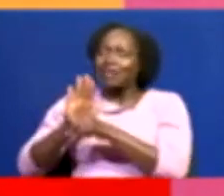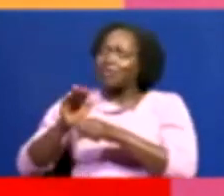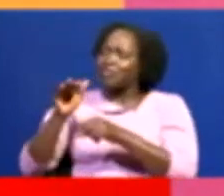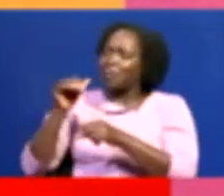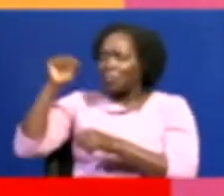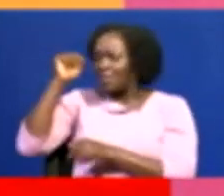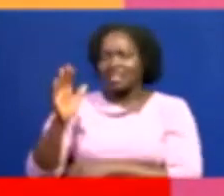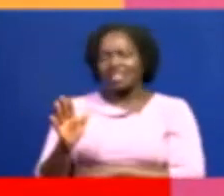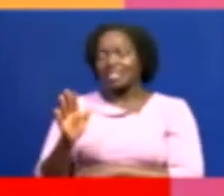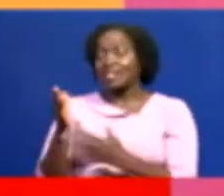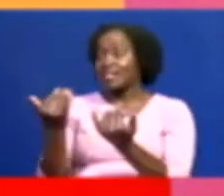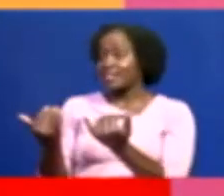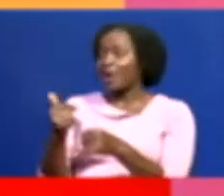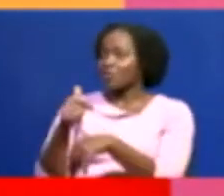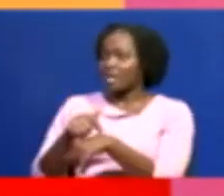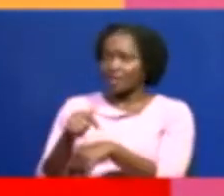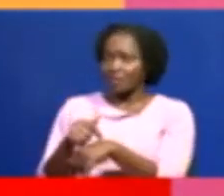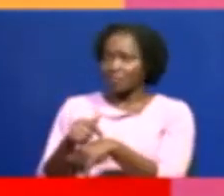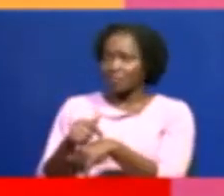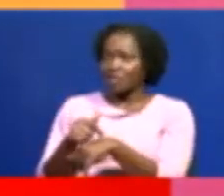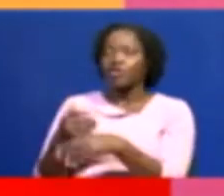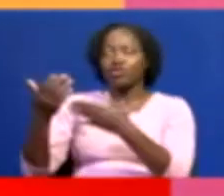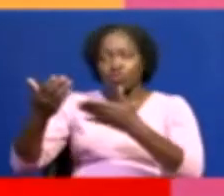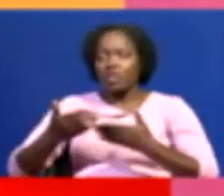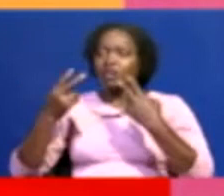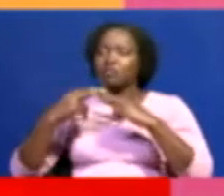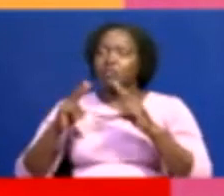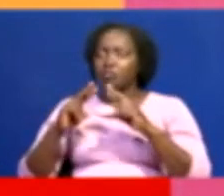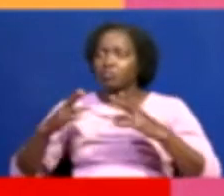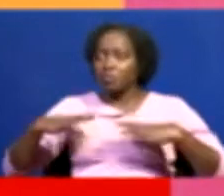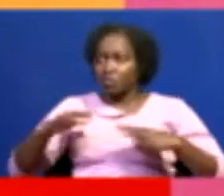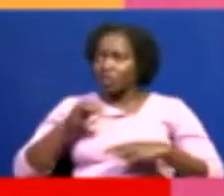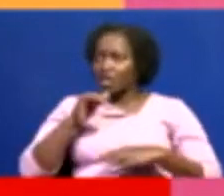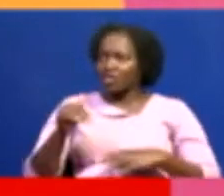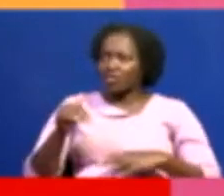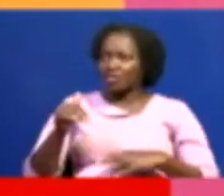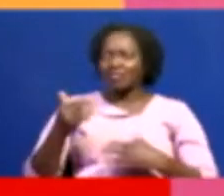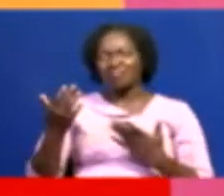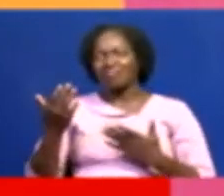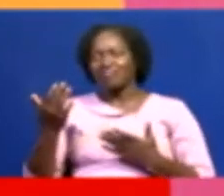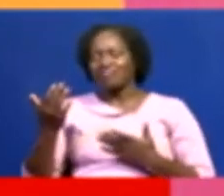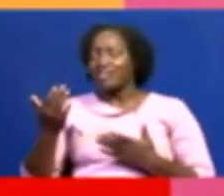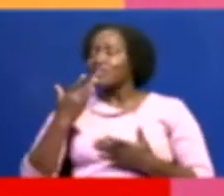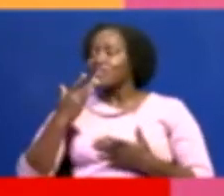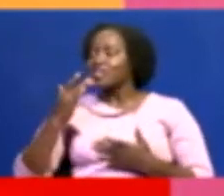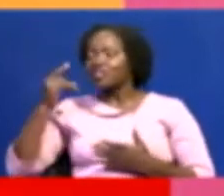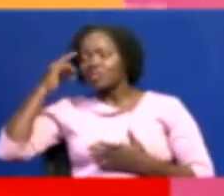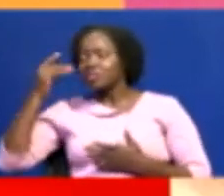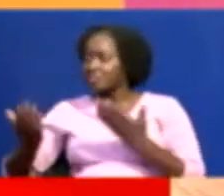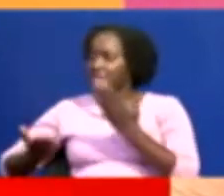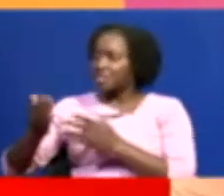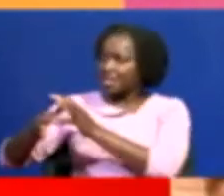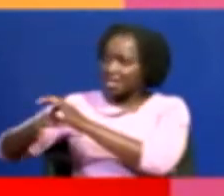politicians, and it's now time to bring in people that are not binary in thought. You know, you're either Azimio